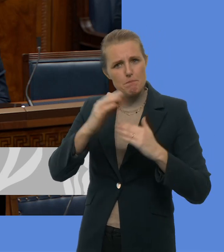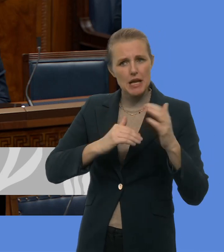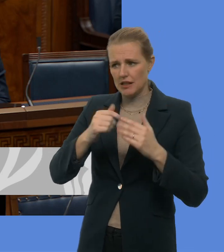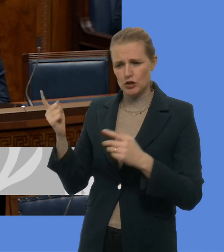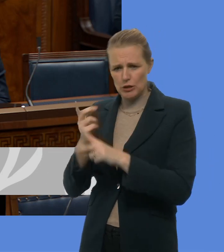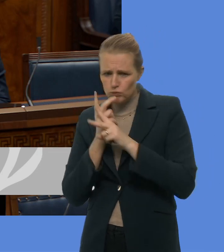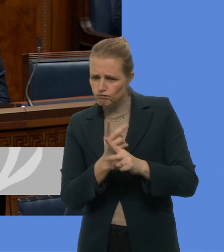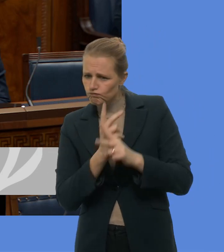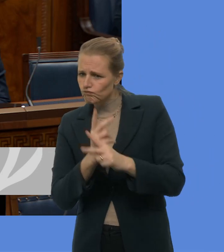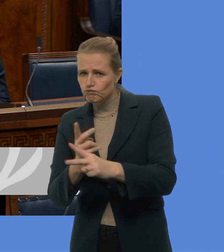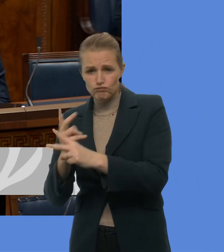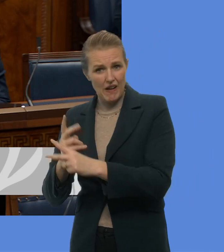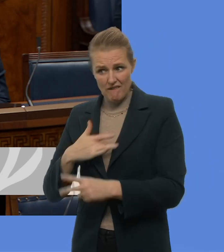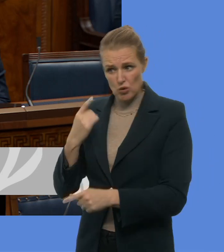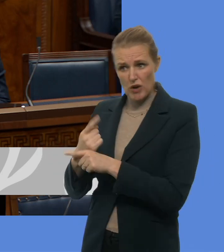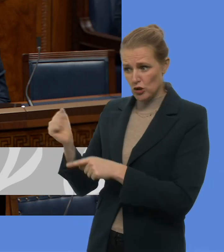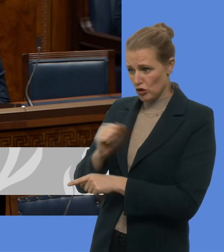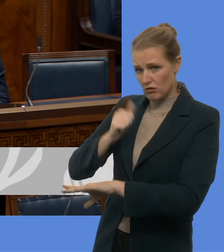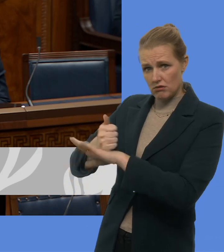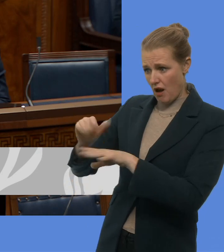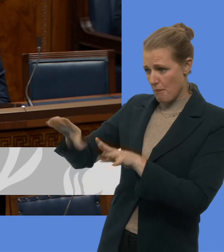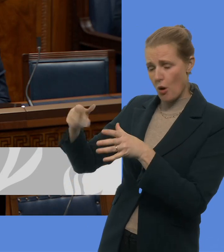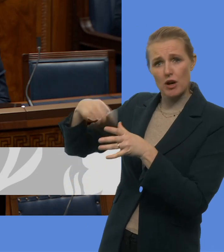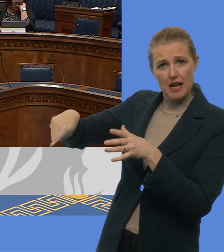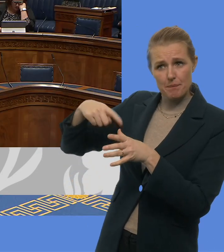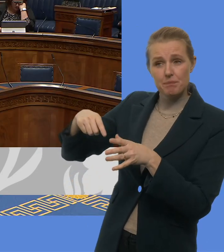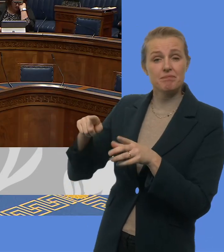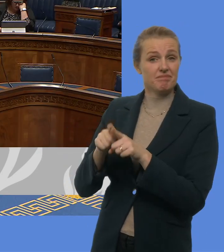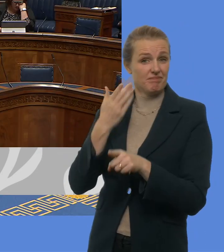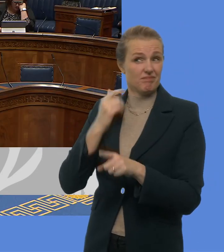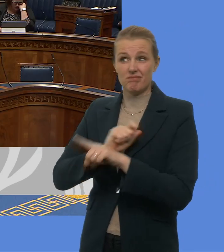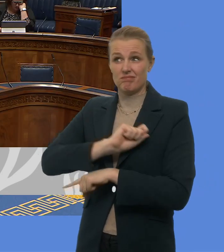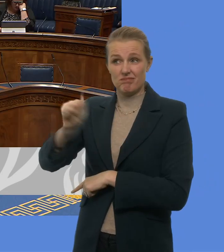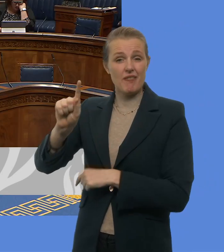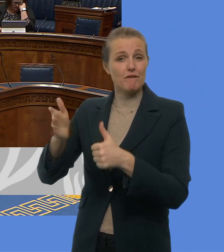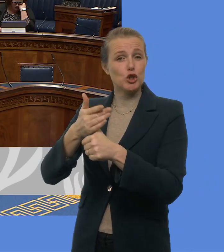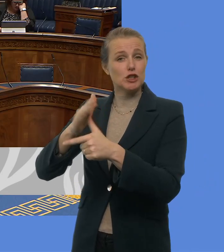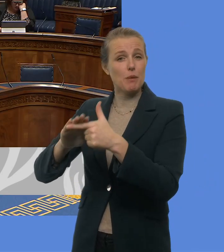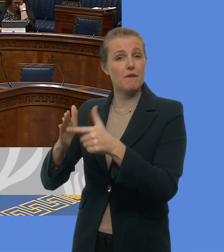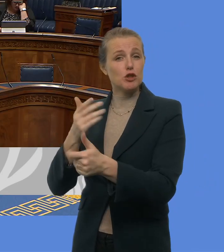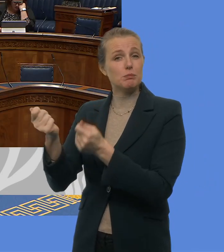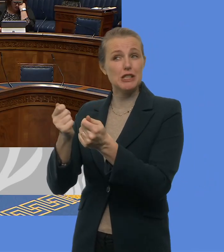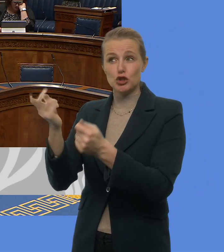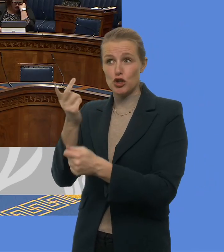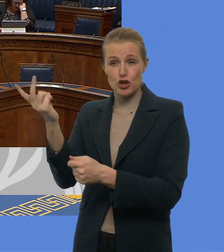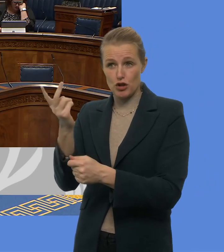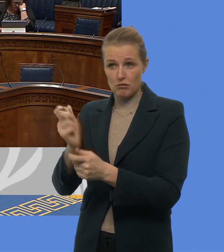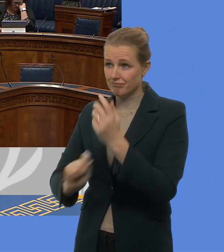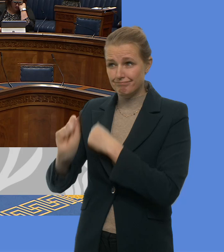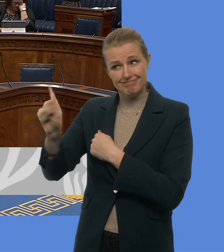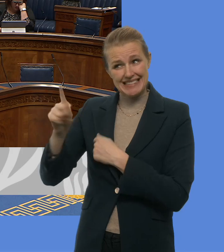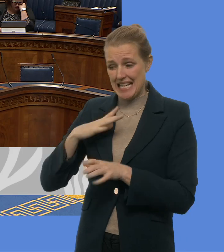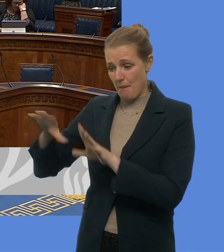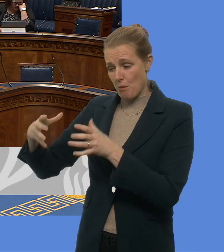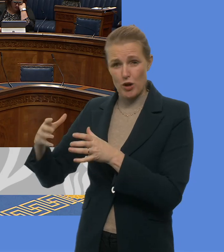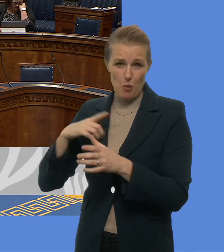go. And I had previously written to the First Minister and the Deputy First Minister in those terms. I think it